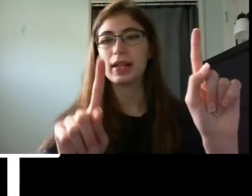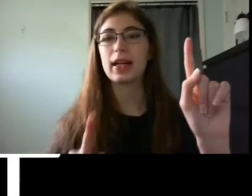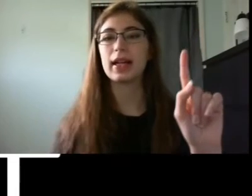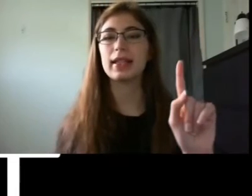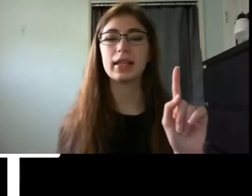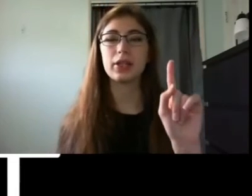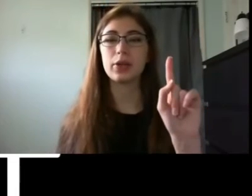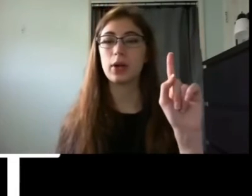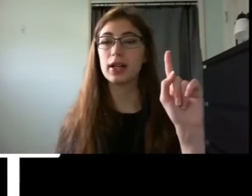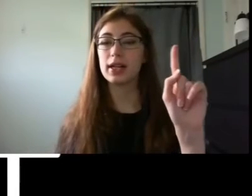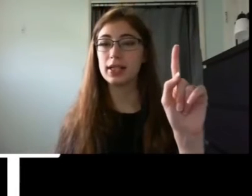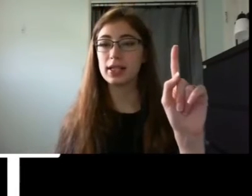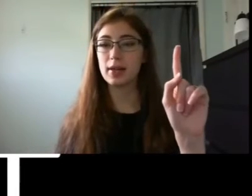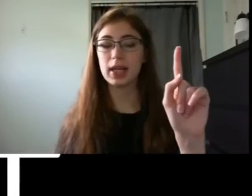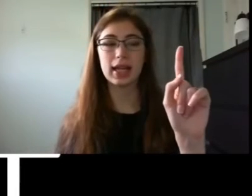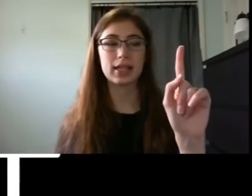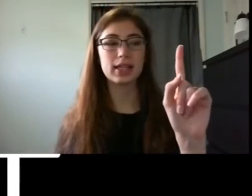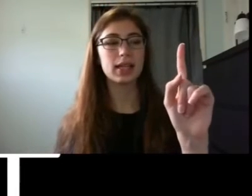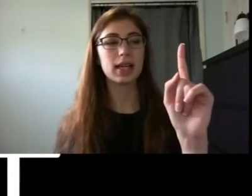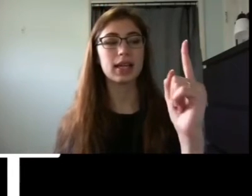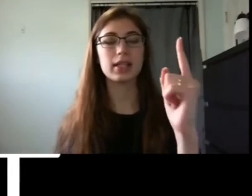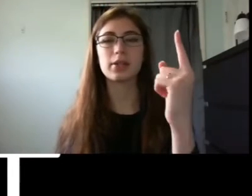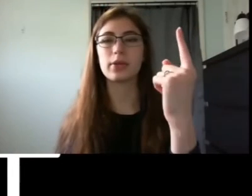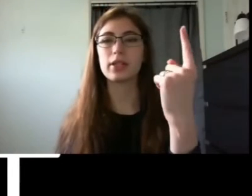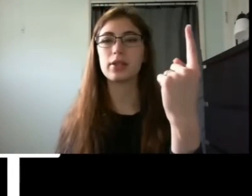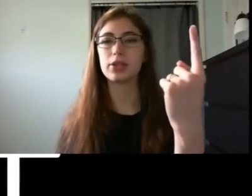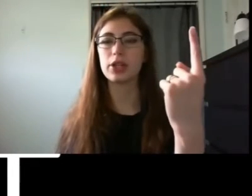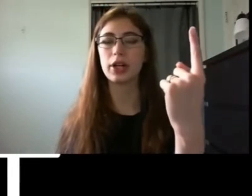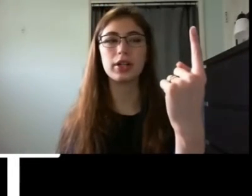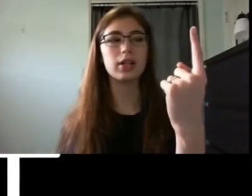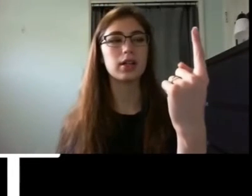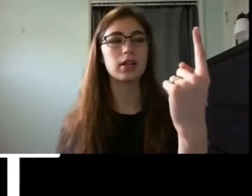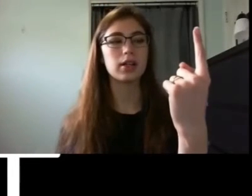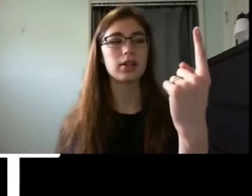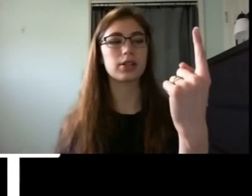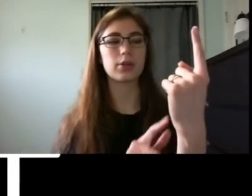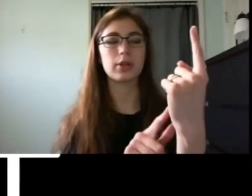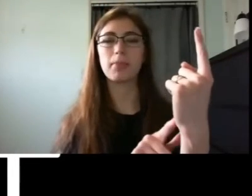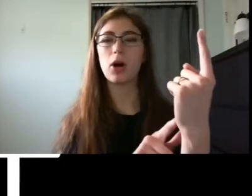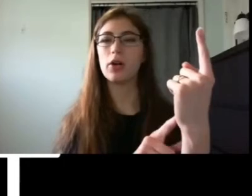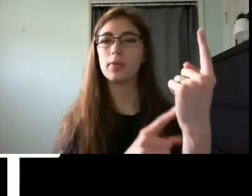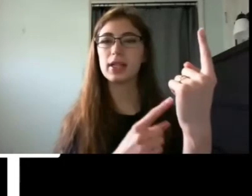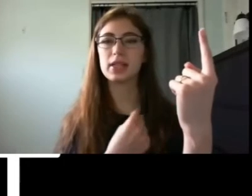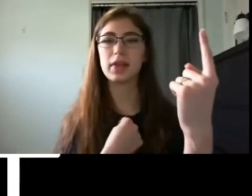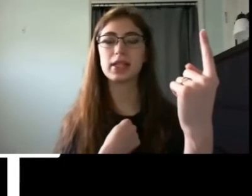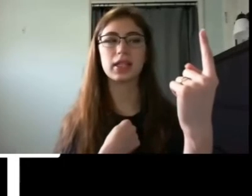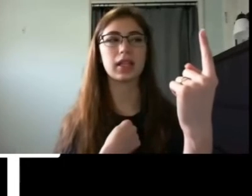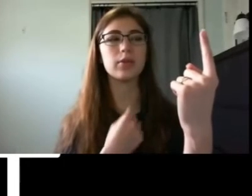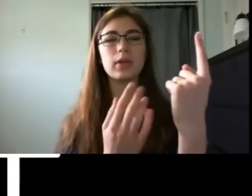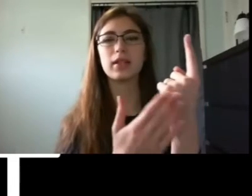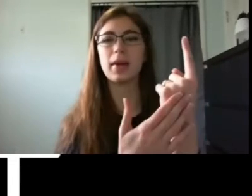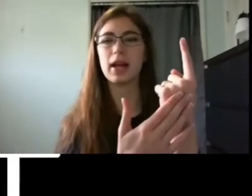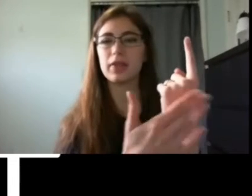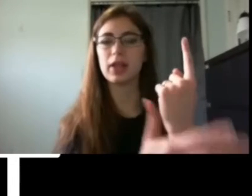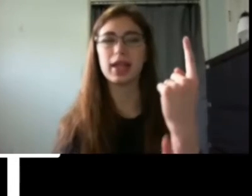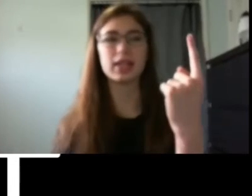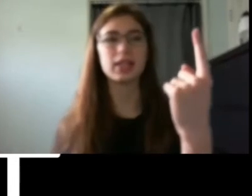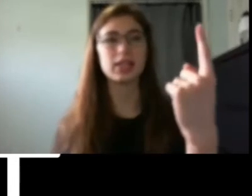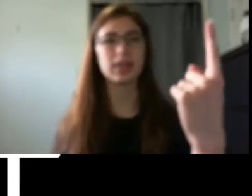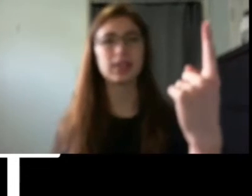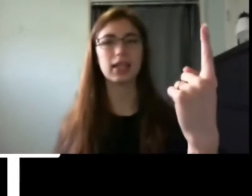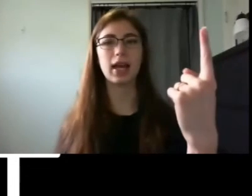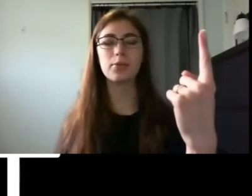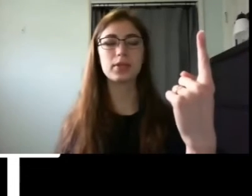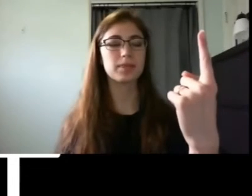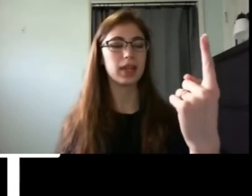All right, and then your non-dominant hand is going to turn So your palm is facing you and the back of your hand